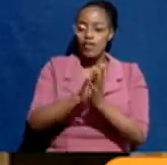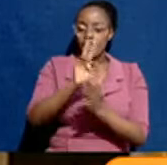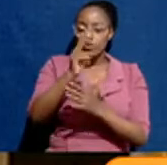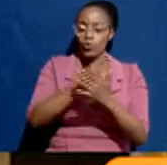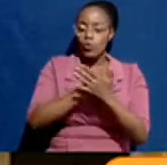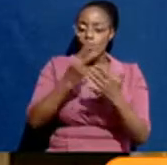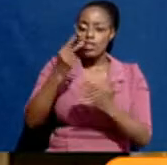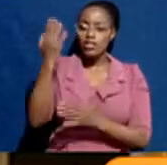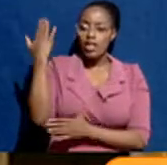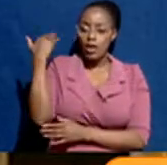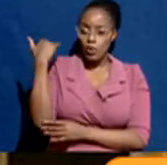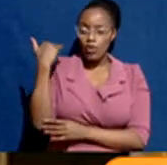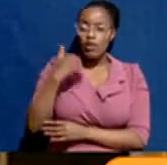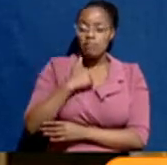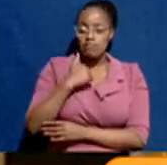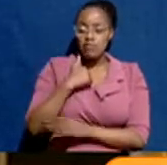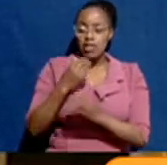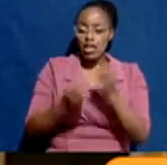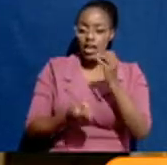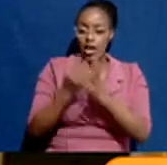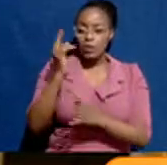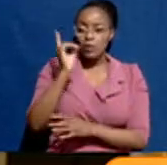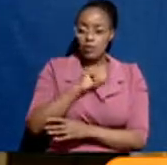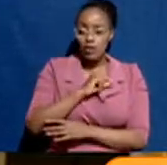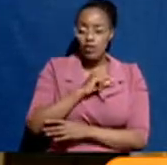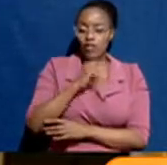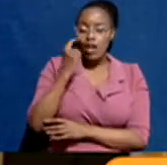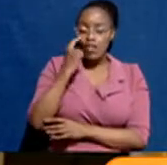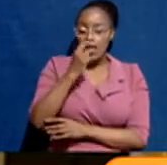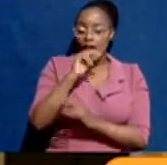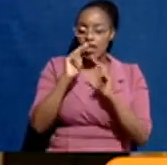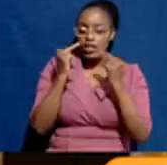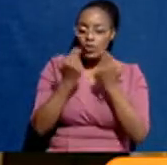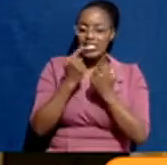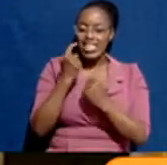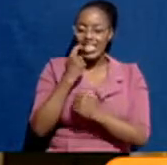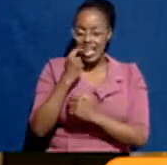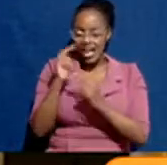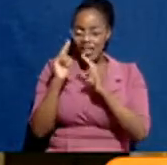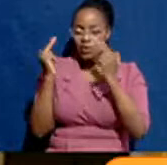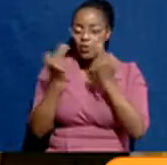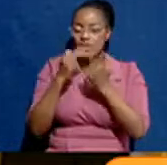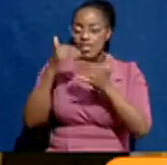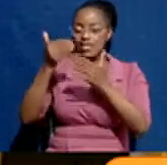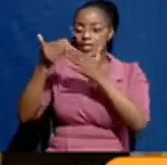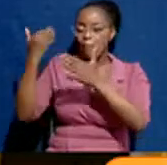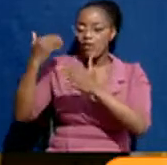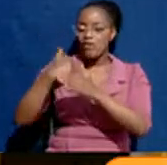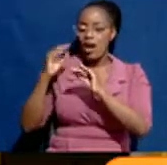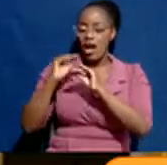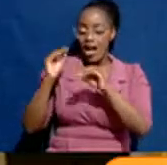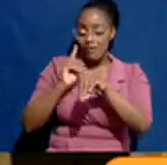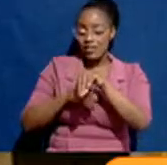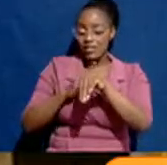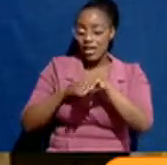ago, I was able to launch eye unit and dental unit, things that were never there before